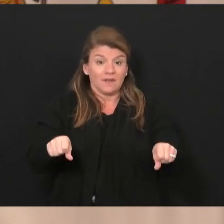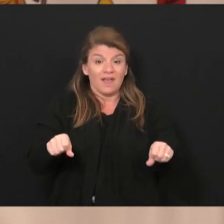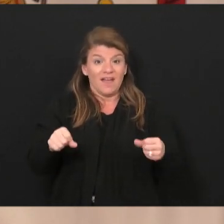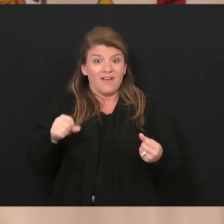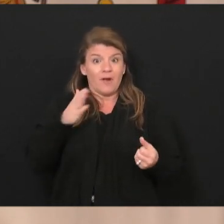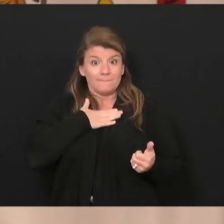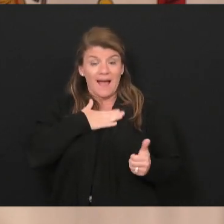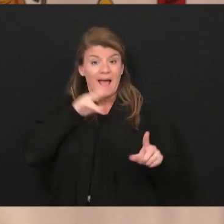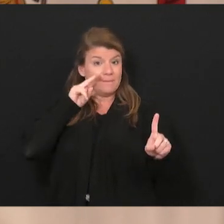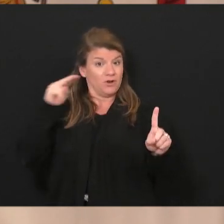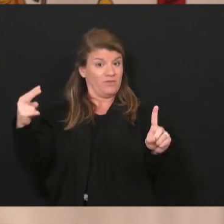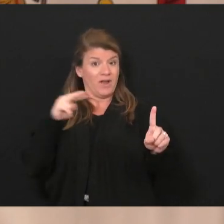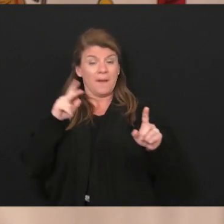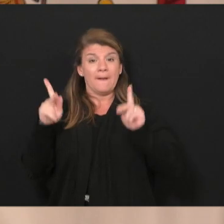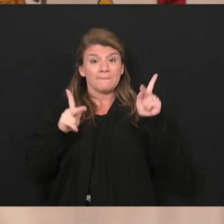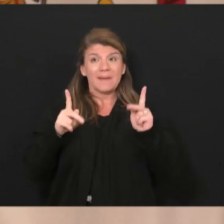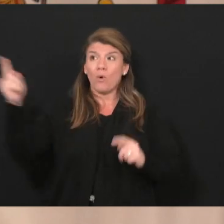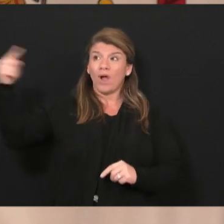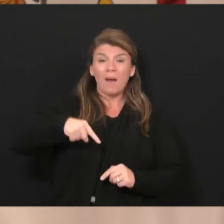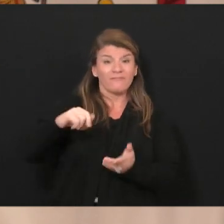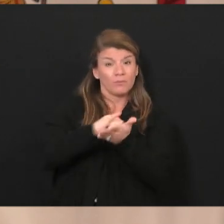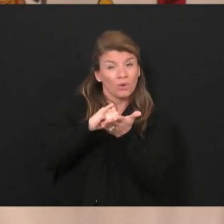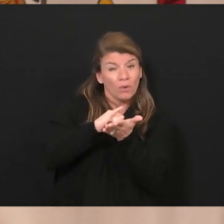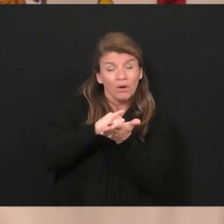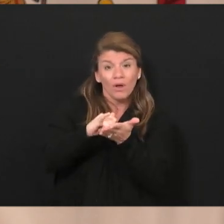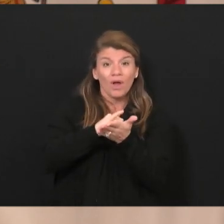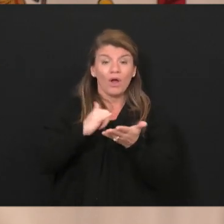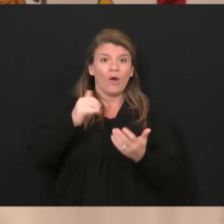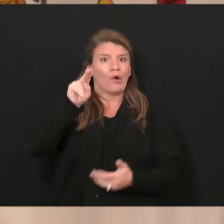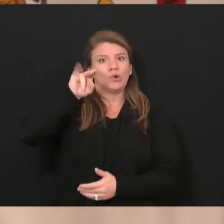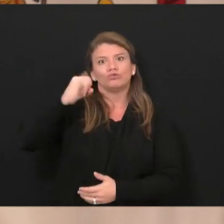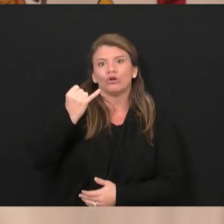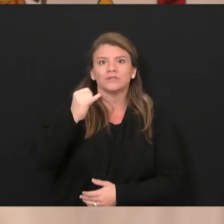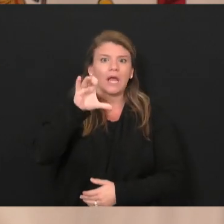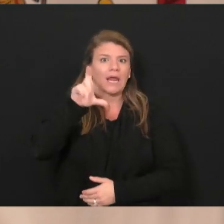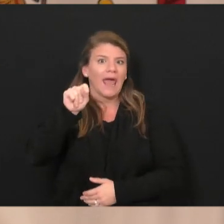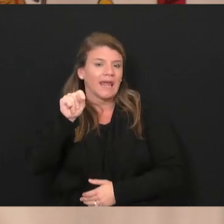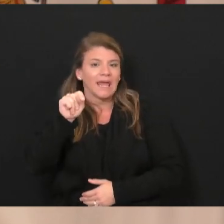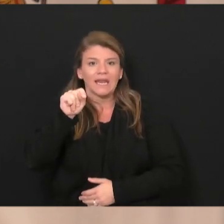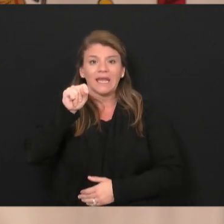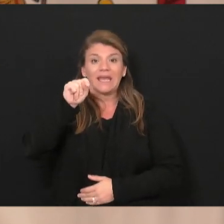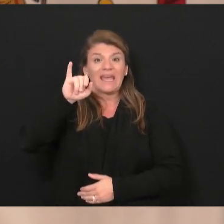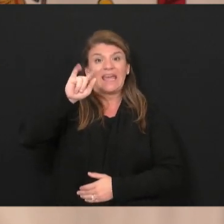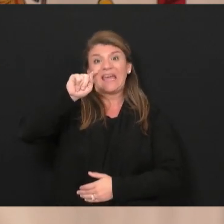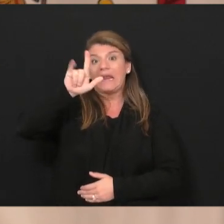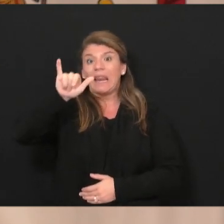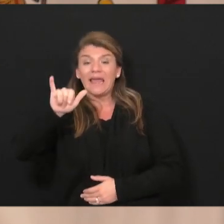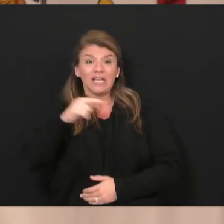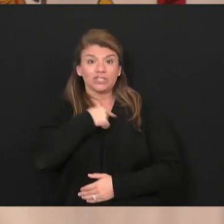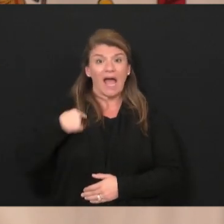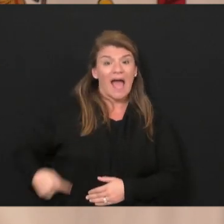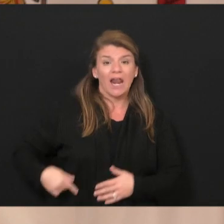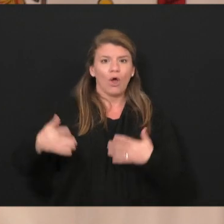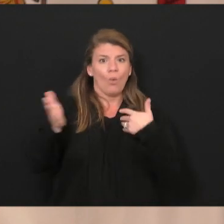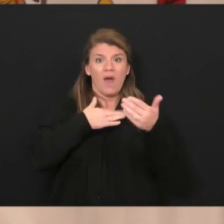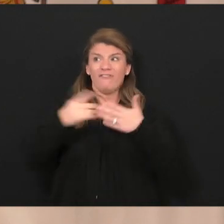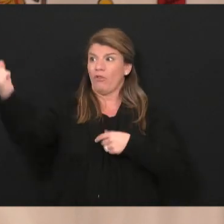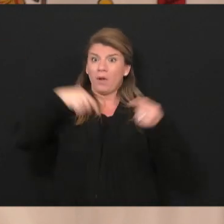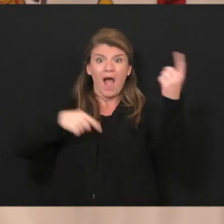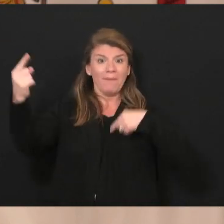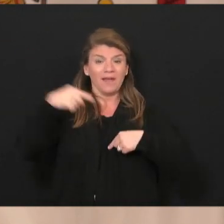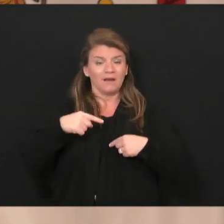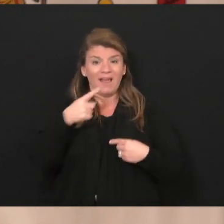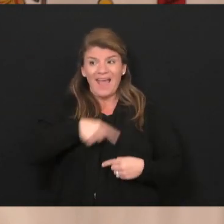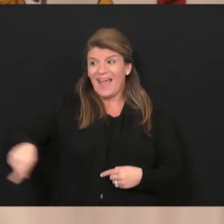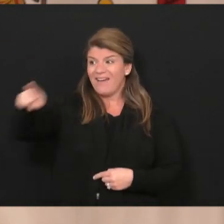from the standpoint of people coming in here from New York or wherever, or New Jersey, Connecticut, Italy, China, wherever they may be coming from, if they